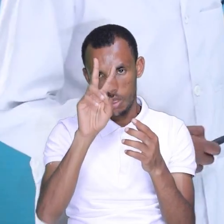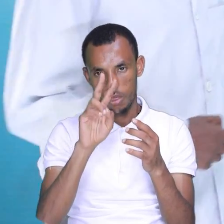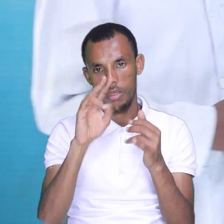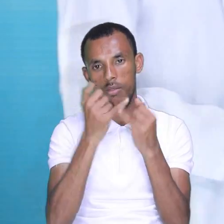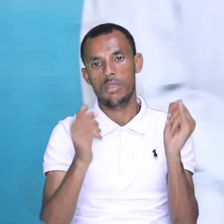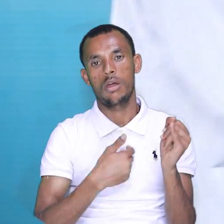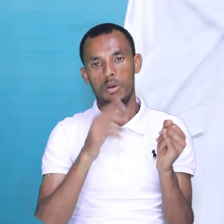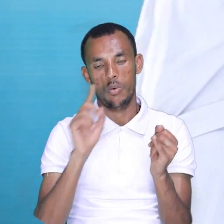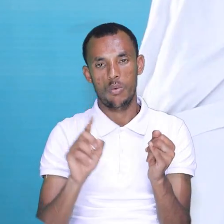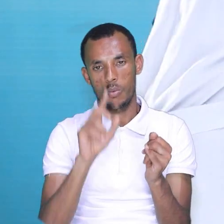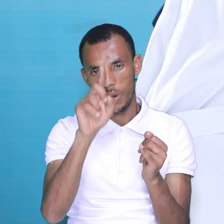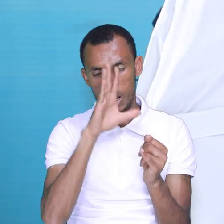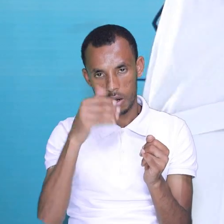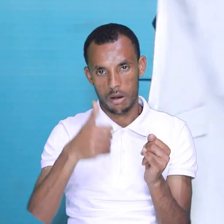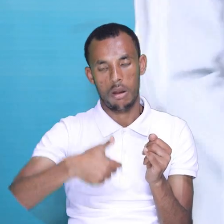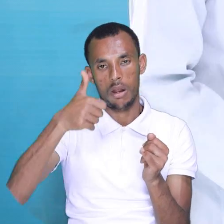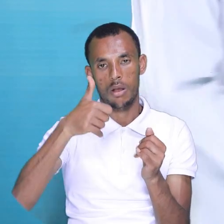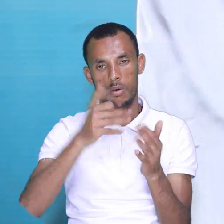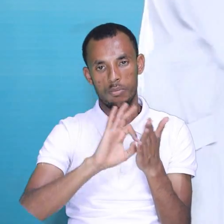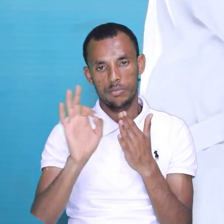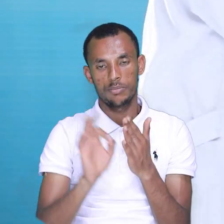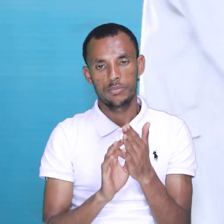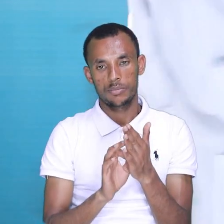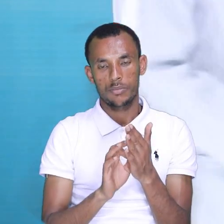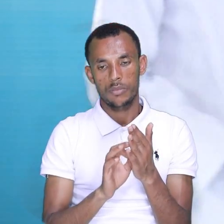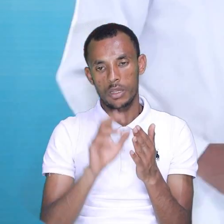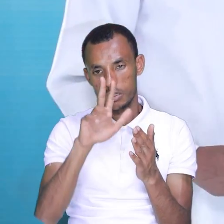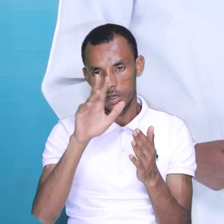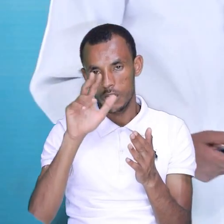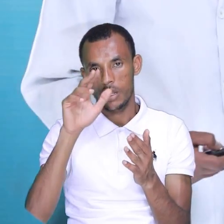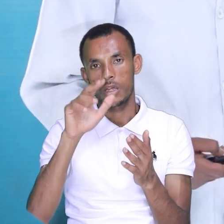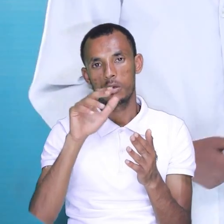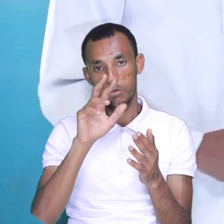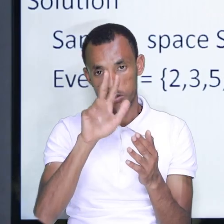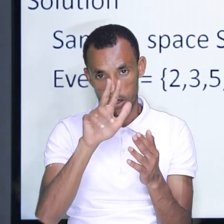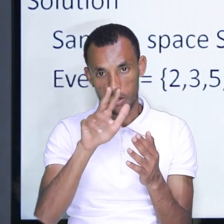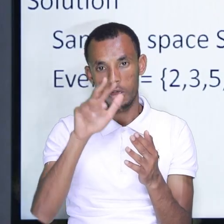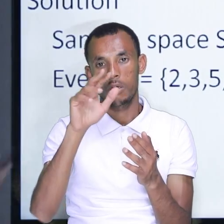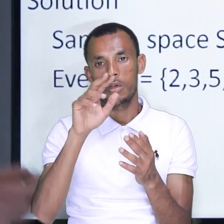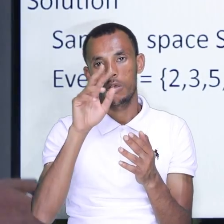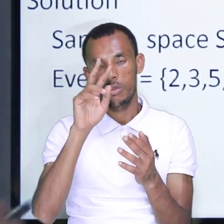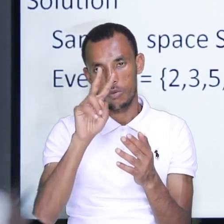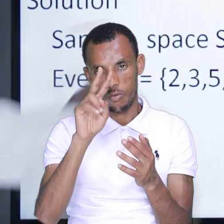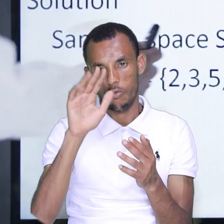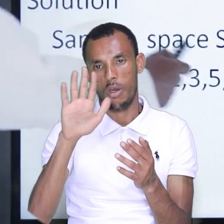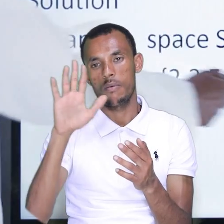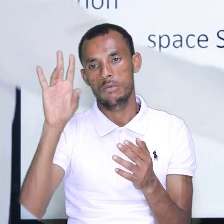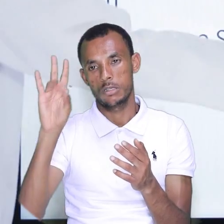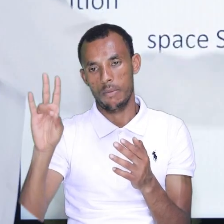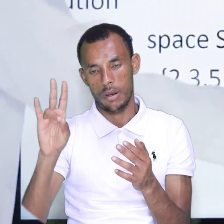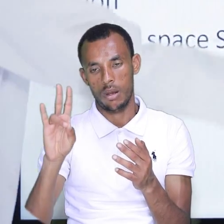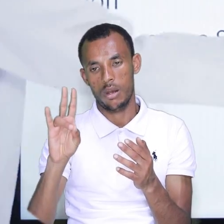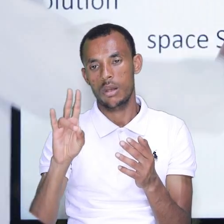itself. So from this possible outcomes, 2, 3, 5, 7 are prime numbers. So I know number